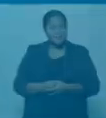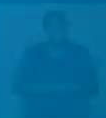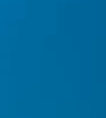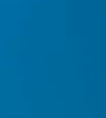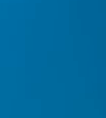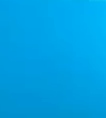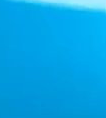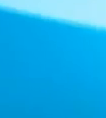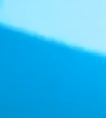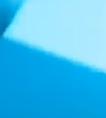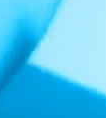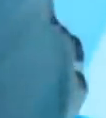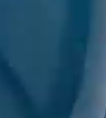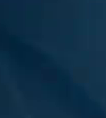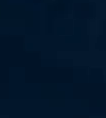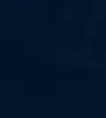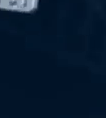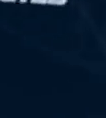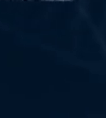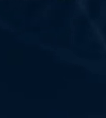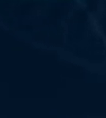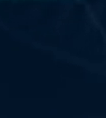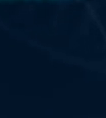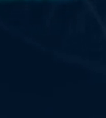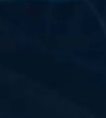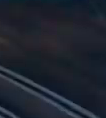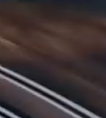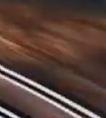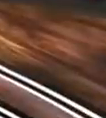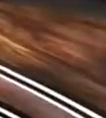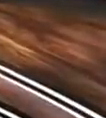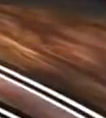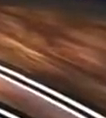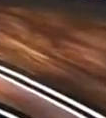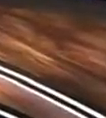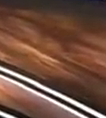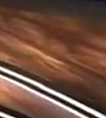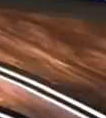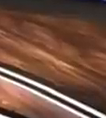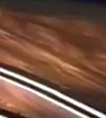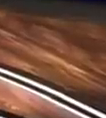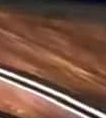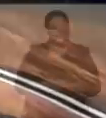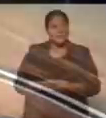From the studios of FBC Suva, Edwin Nana.